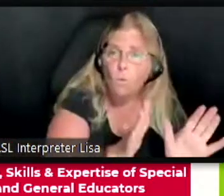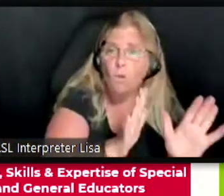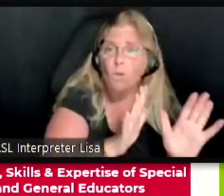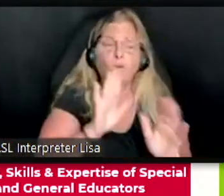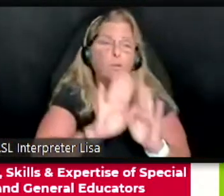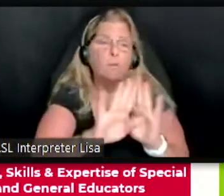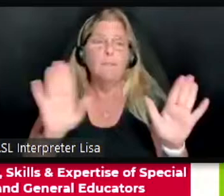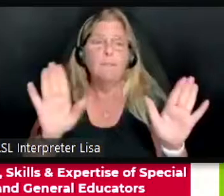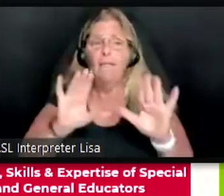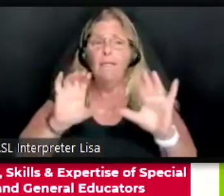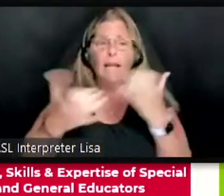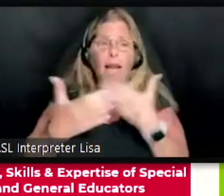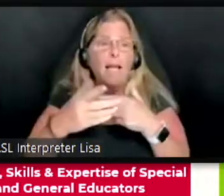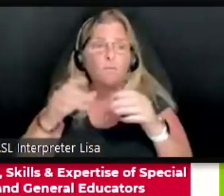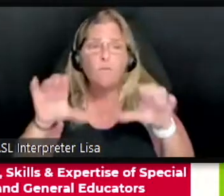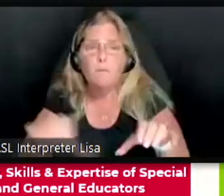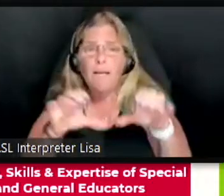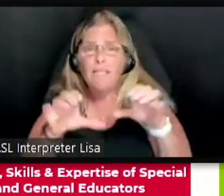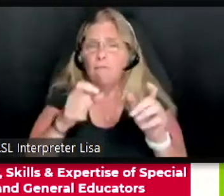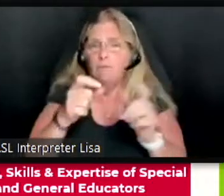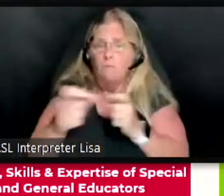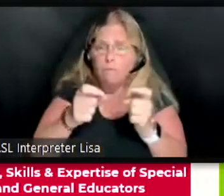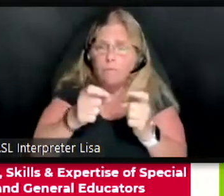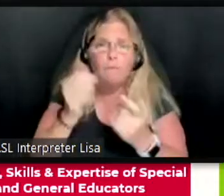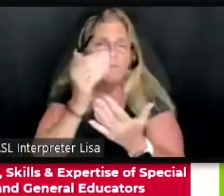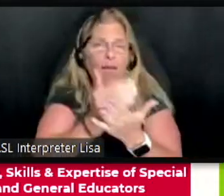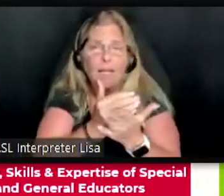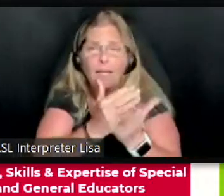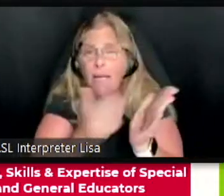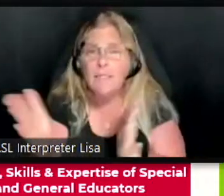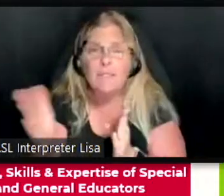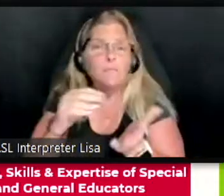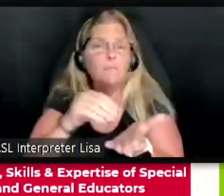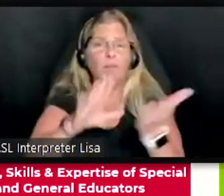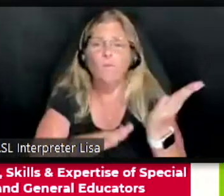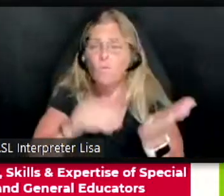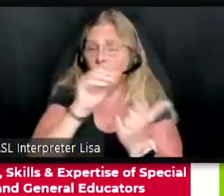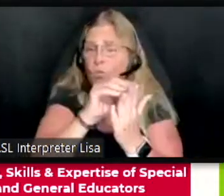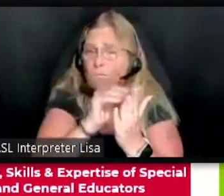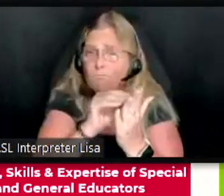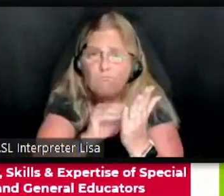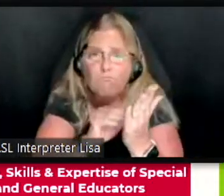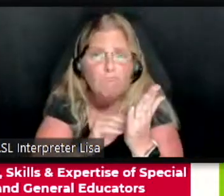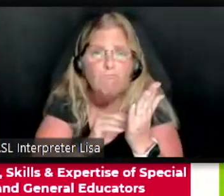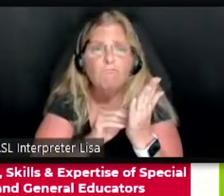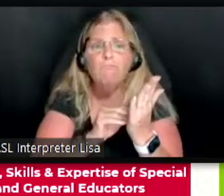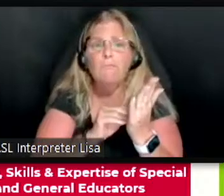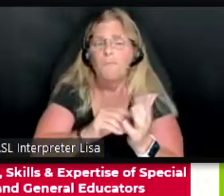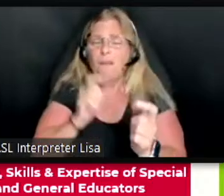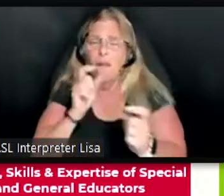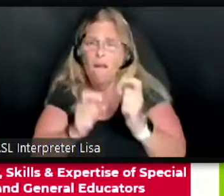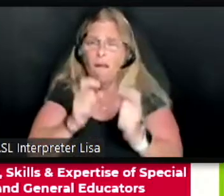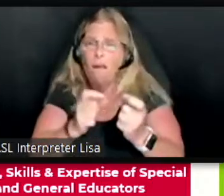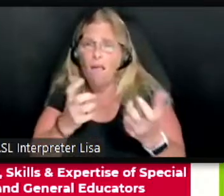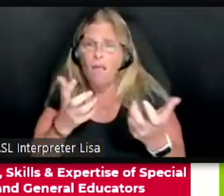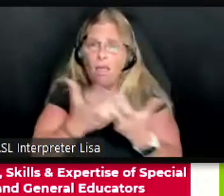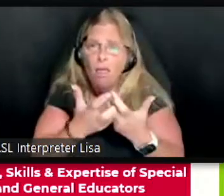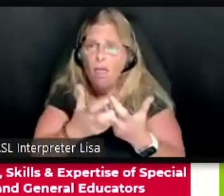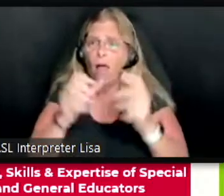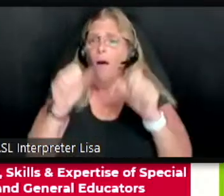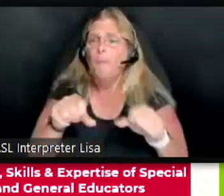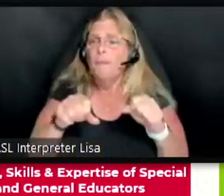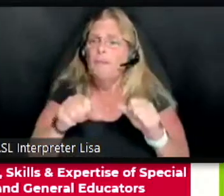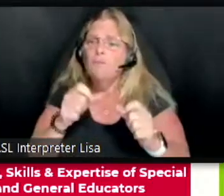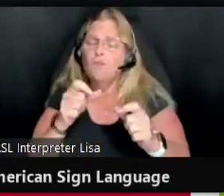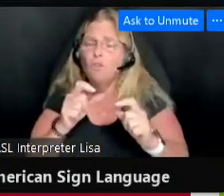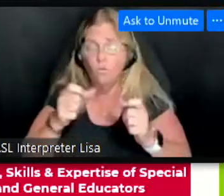classroom activities, lesson plans, and student records. In terms of adaptability, capacity to adjust teaching